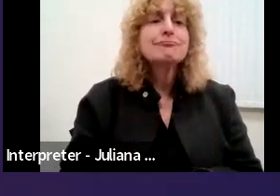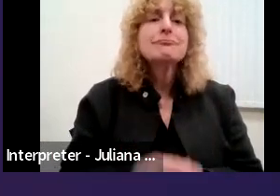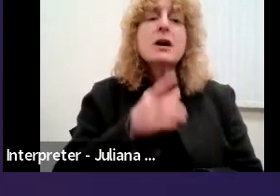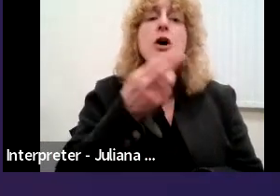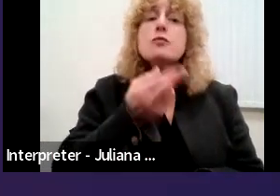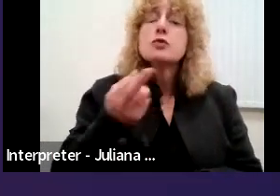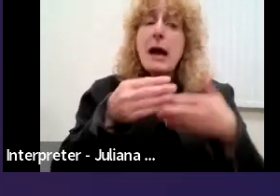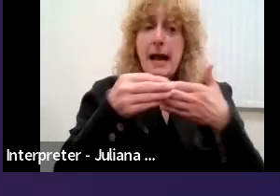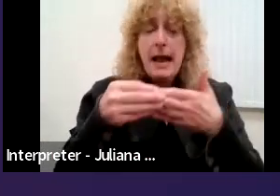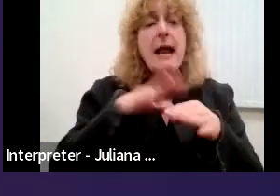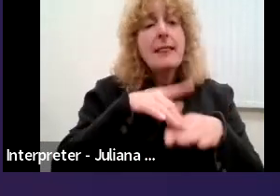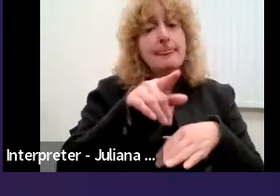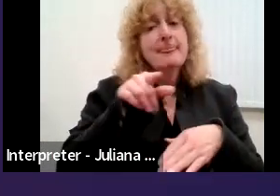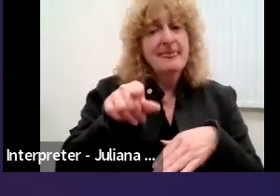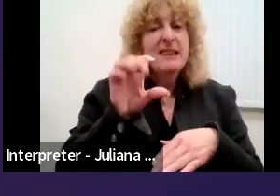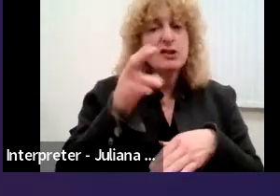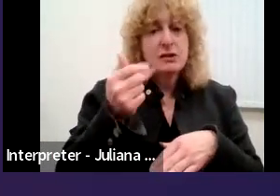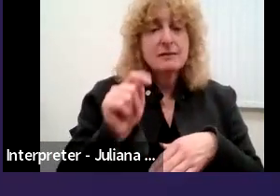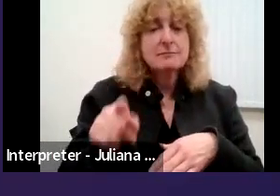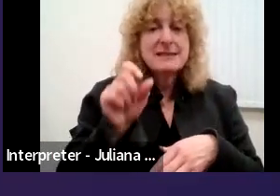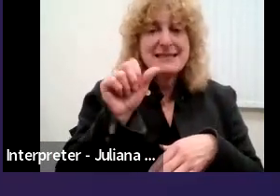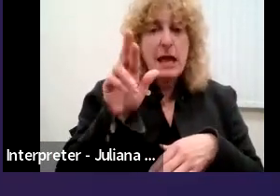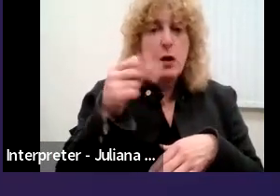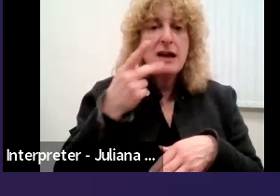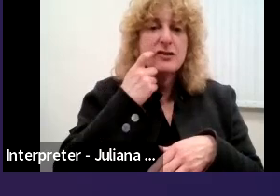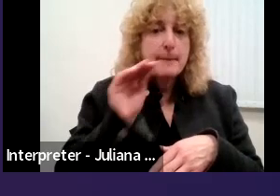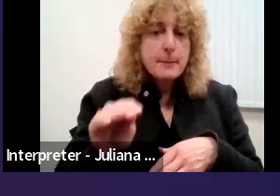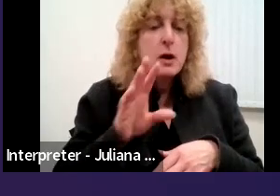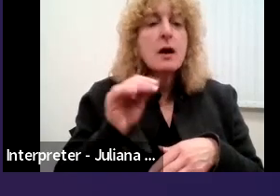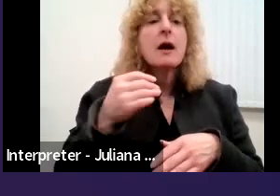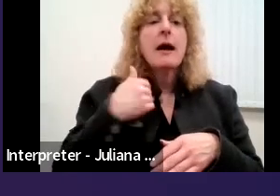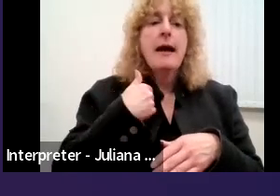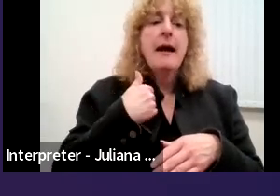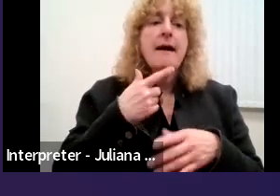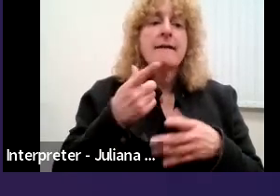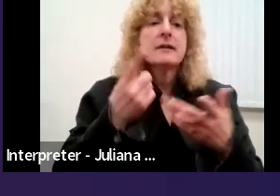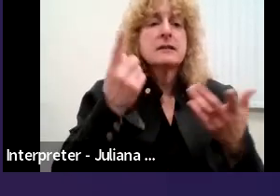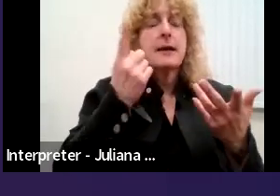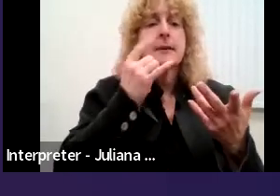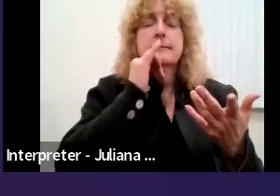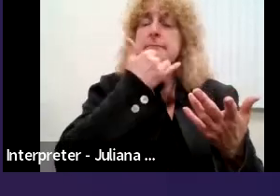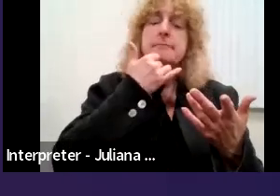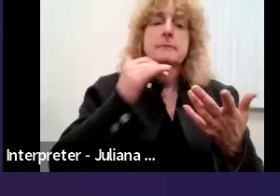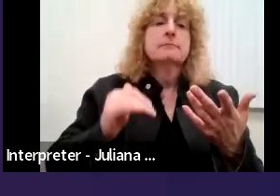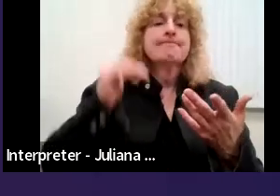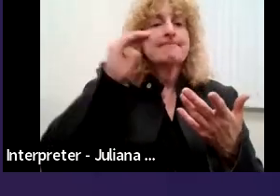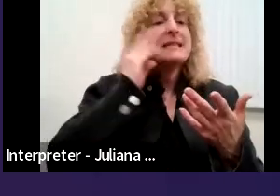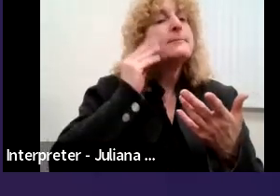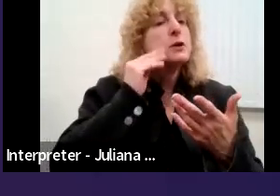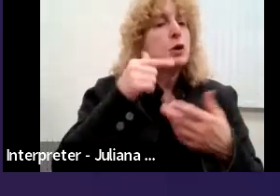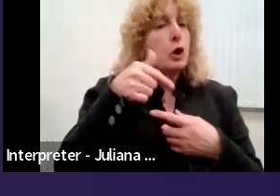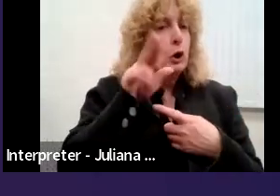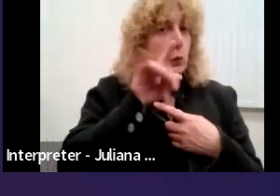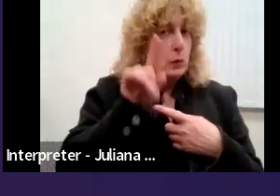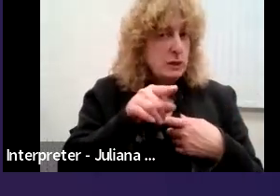resource guide is in the chat. Sarah just put that in there. And then we also have the adverse childhood experiences quiz. Amy, if you want to talk about that really